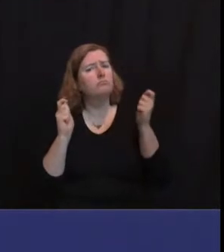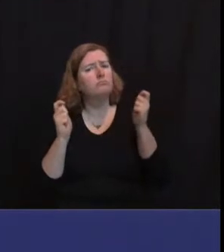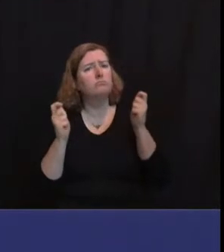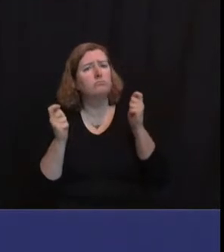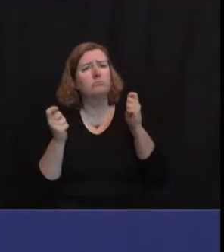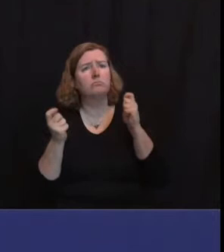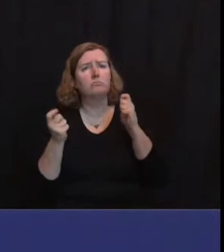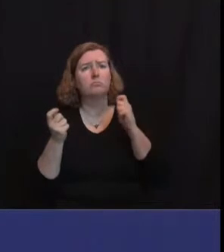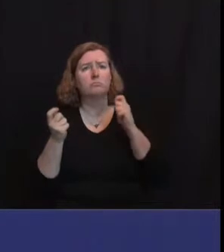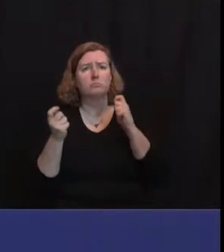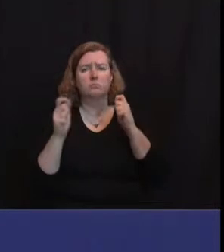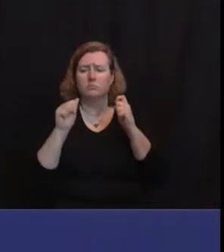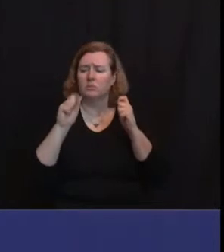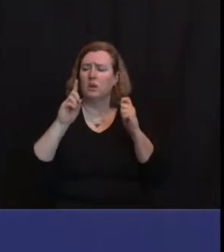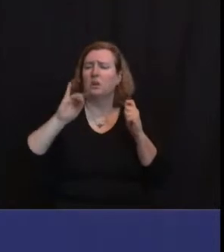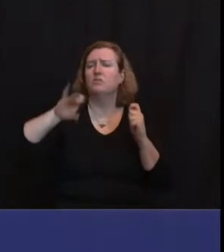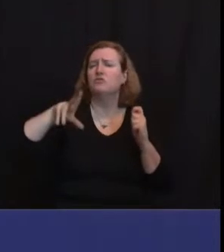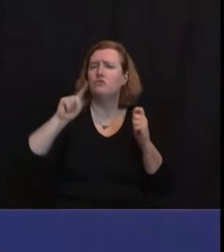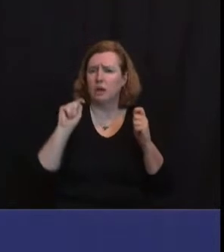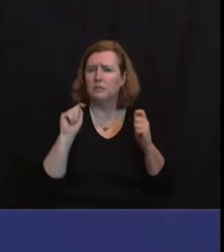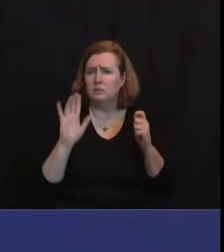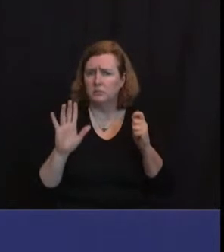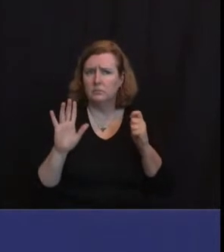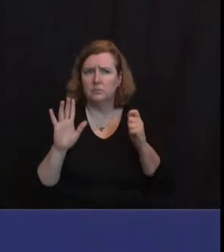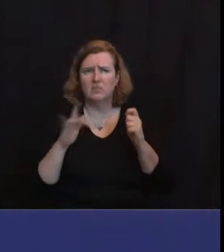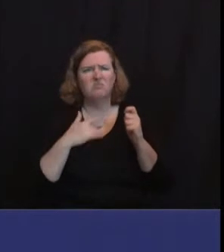adjustments because we just think the current